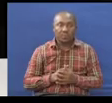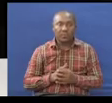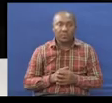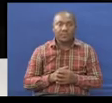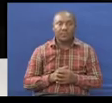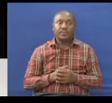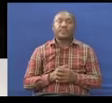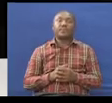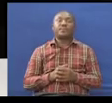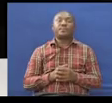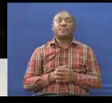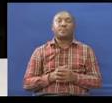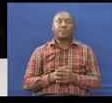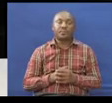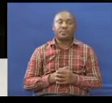equations.